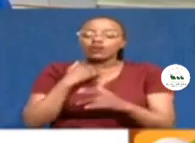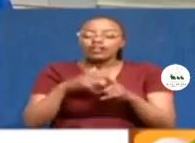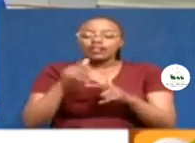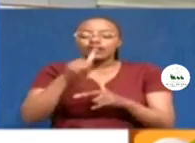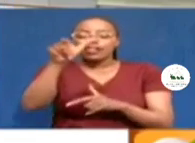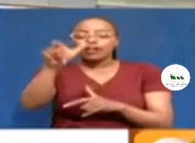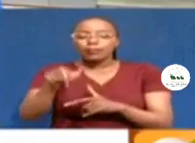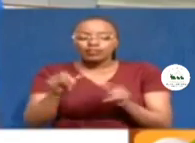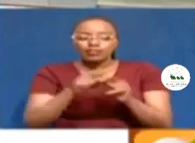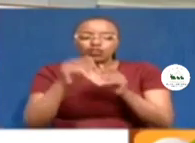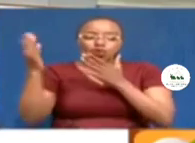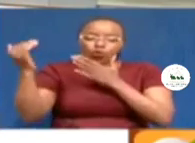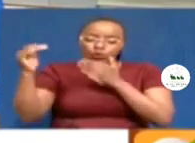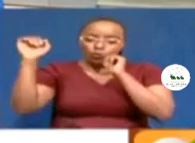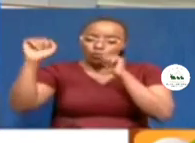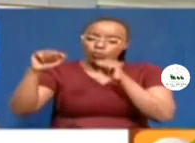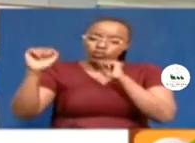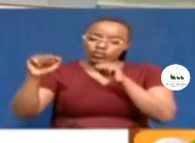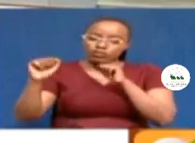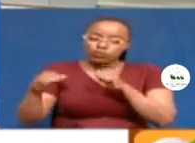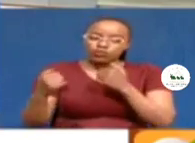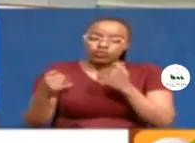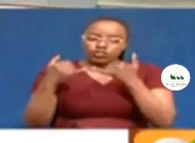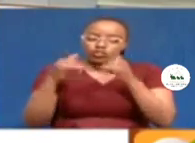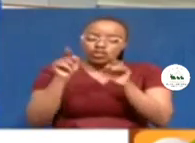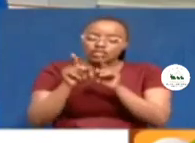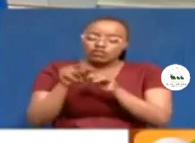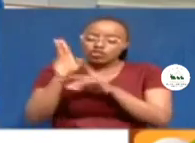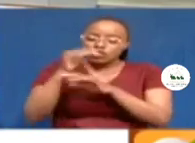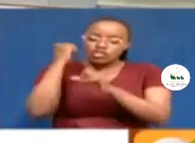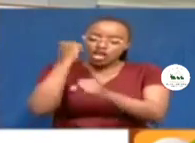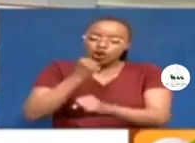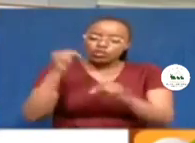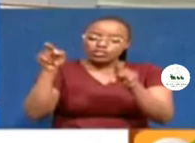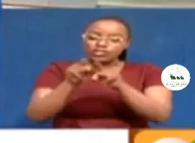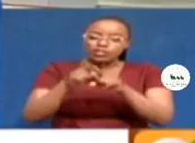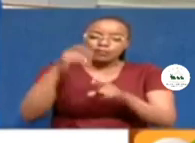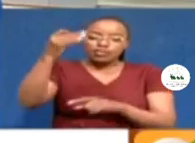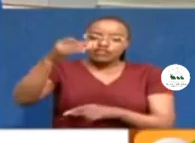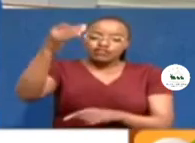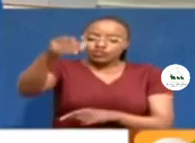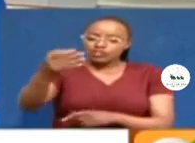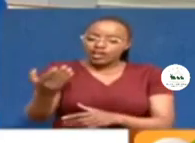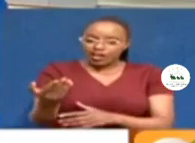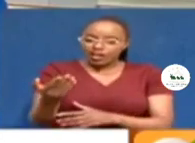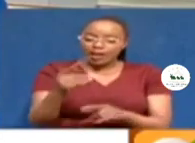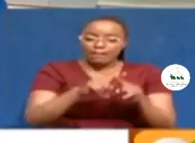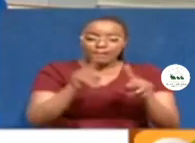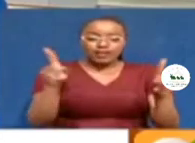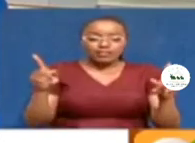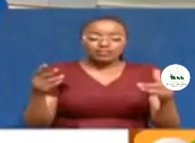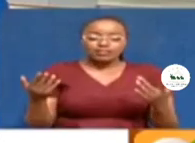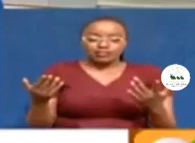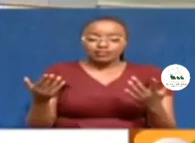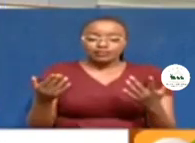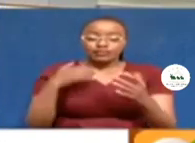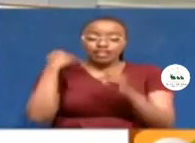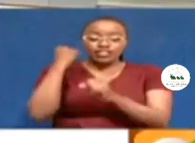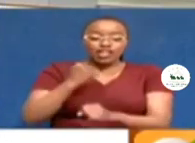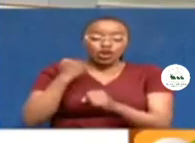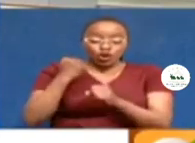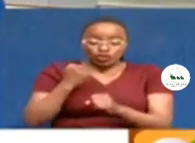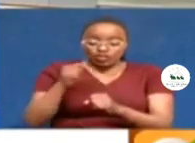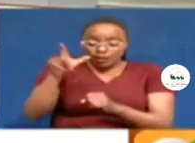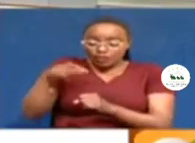other one was hoping that he would also ride on this horse in the future. But the horse